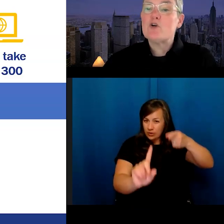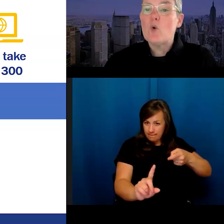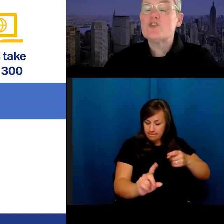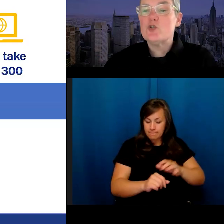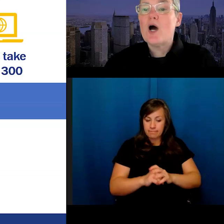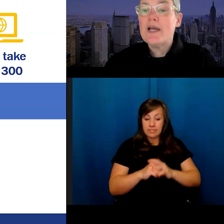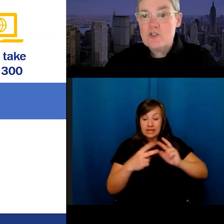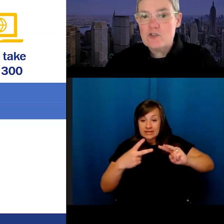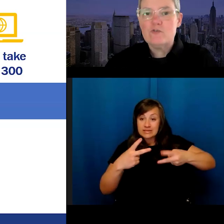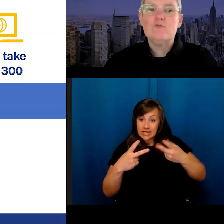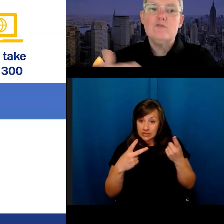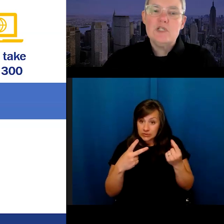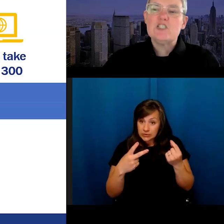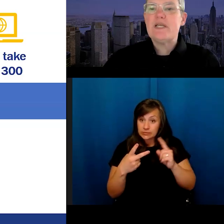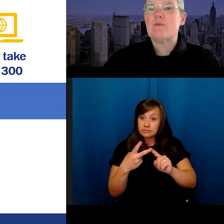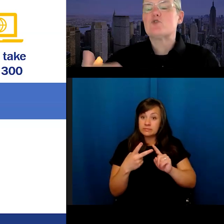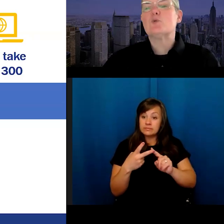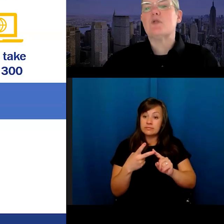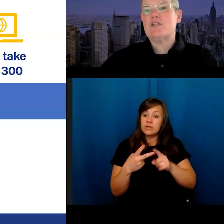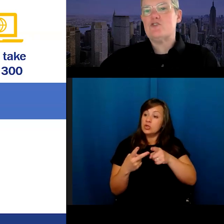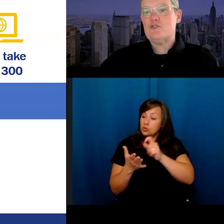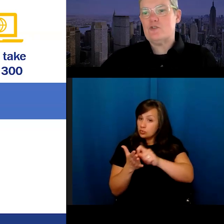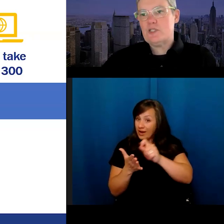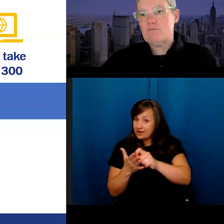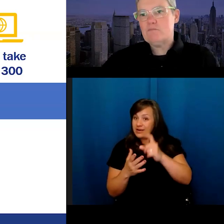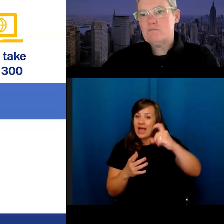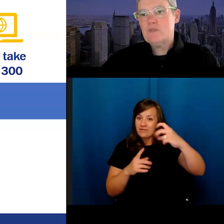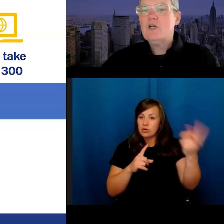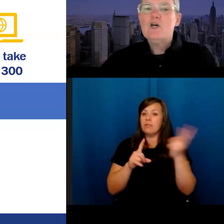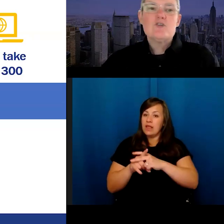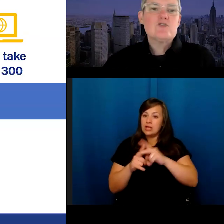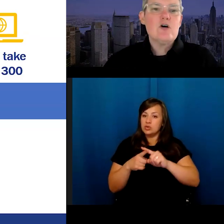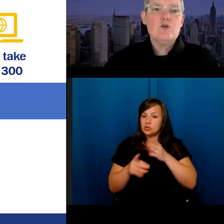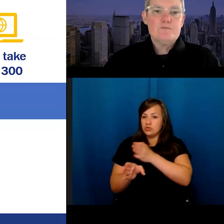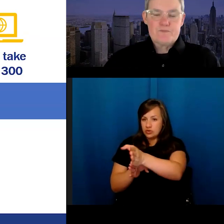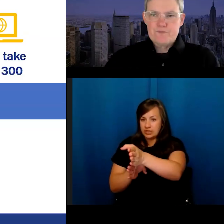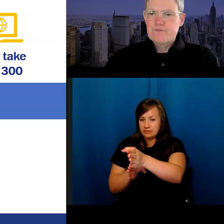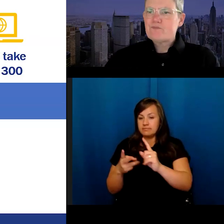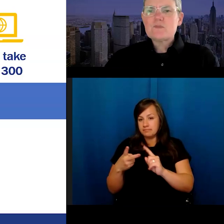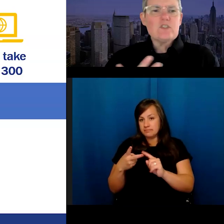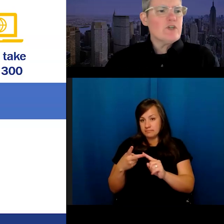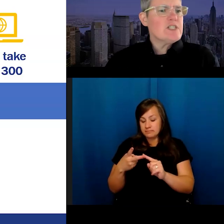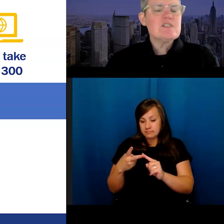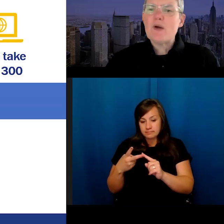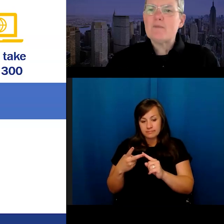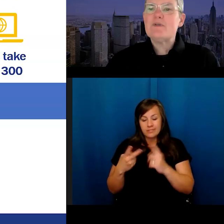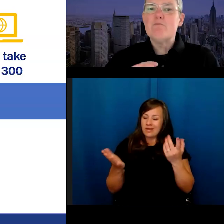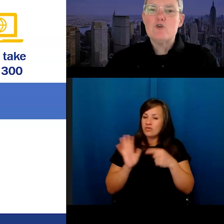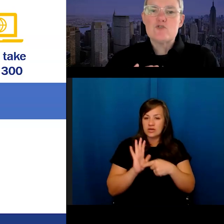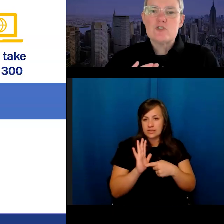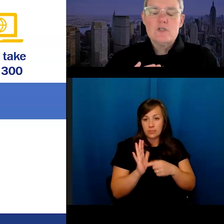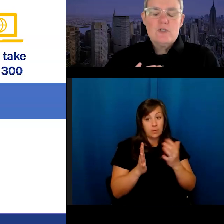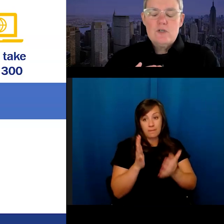is whatever course you're writing to, you need to be able to apply it to your degree. So for instance,